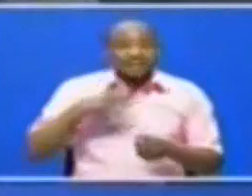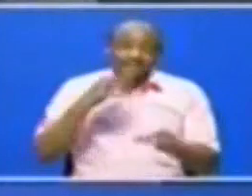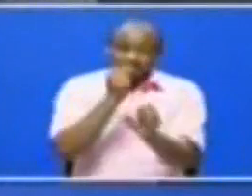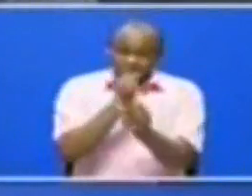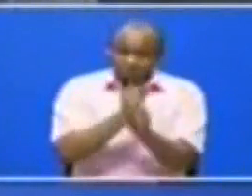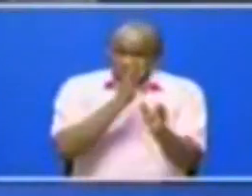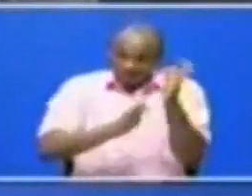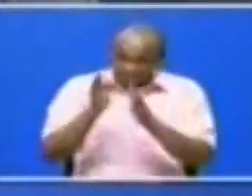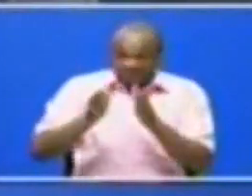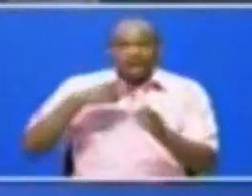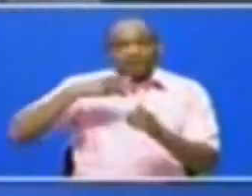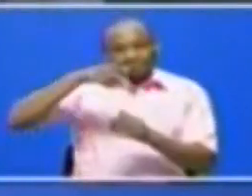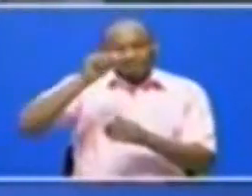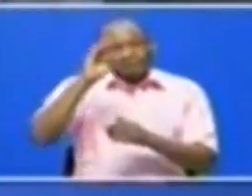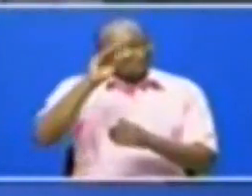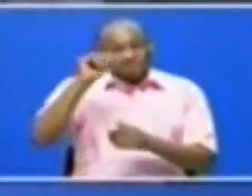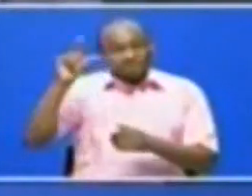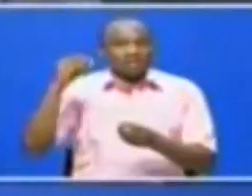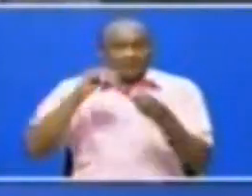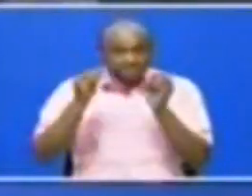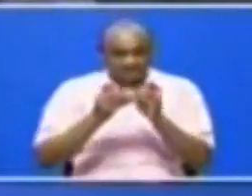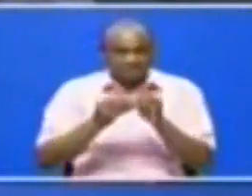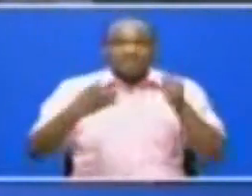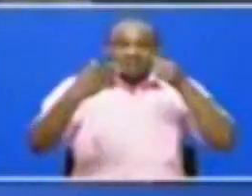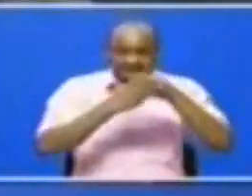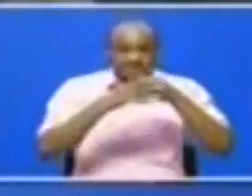has organized a pay bill number, which is